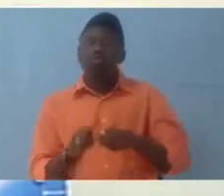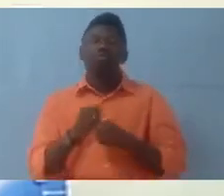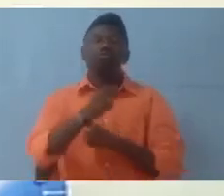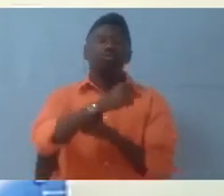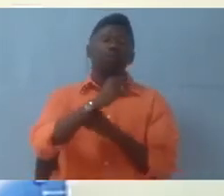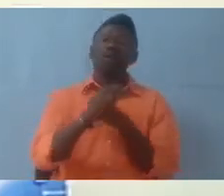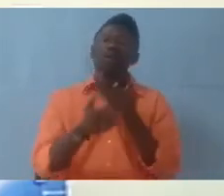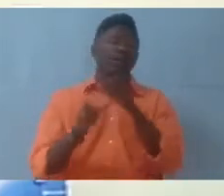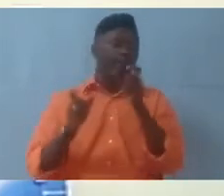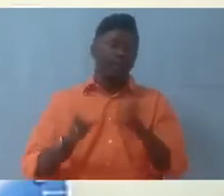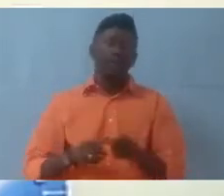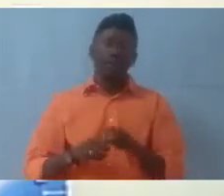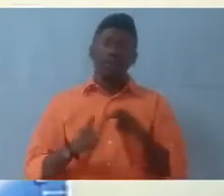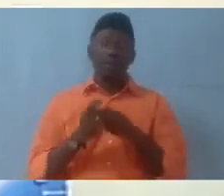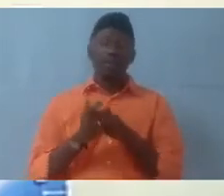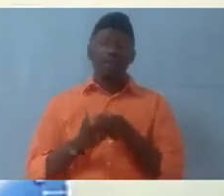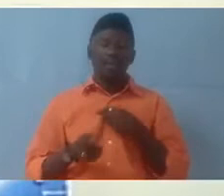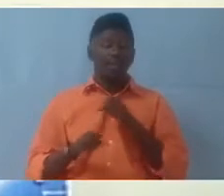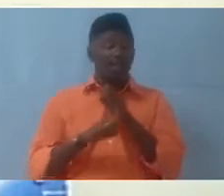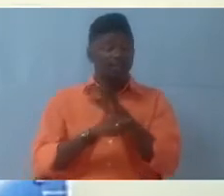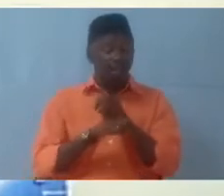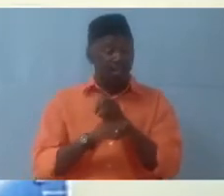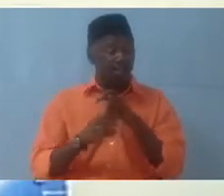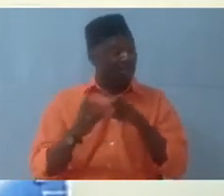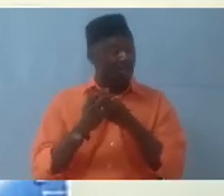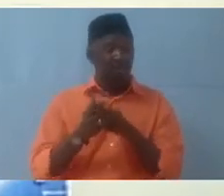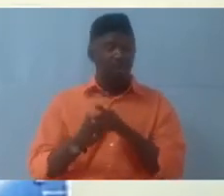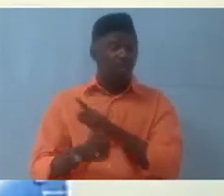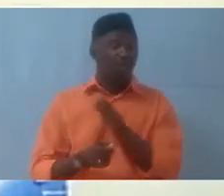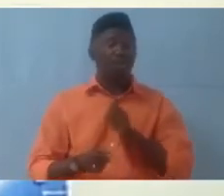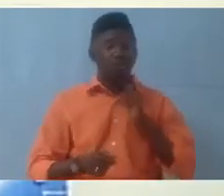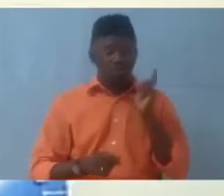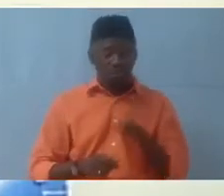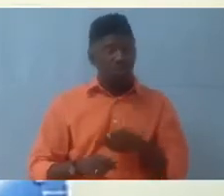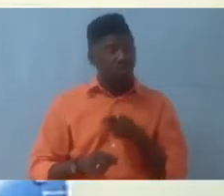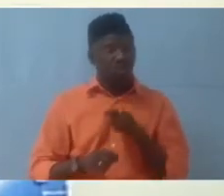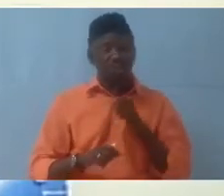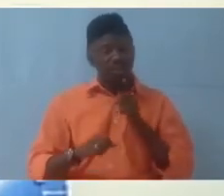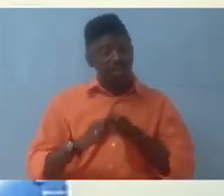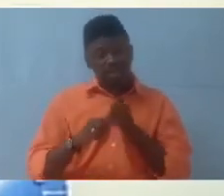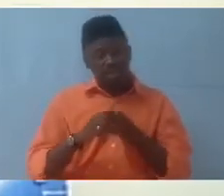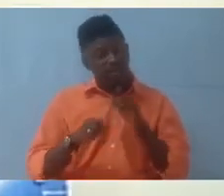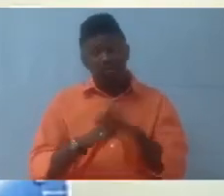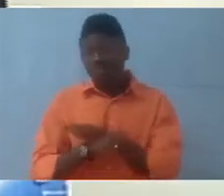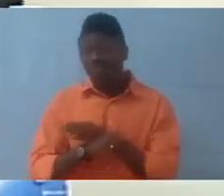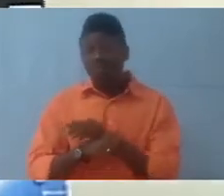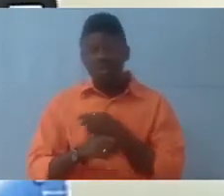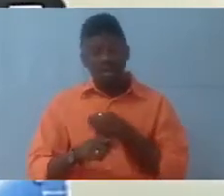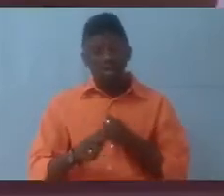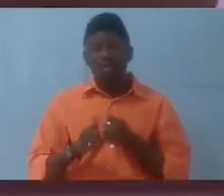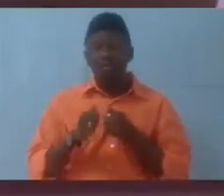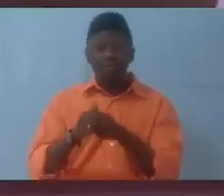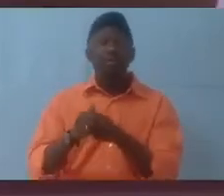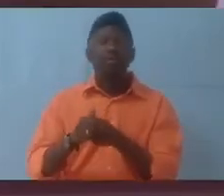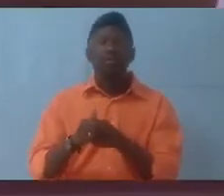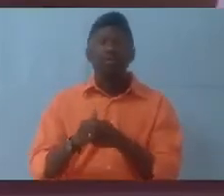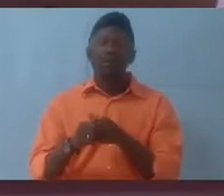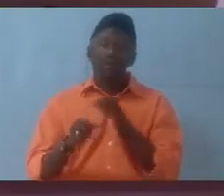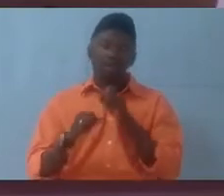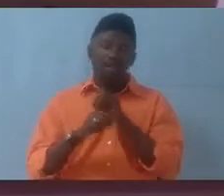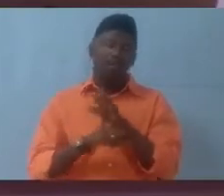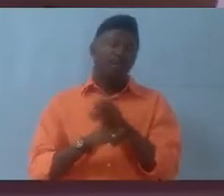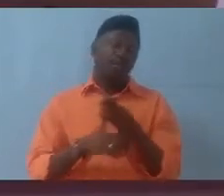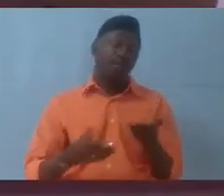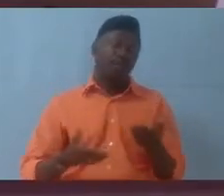us to be cautious and be and to listen to advice moy na suñ lim ñu wax na mo nek nañ baye xel tay tay man di deg ndigal Mr. Gomez, are you telling